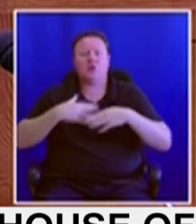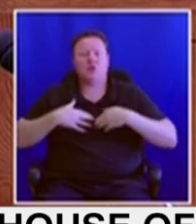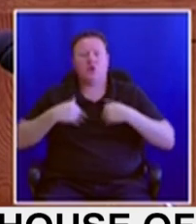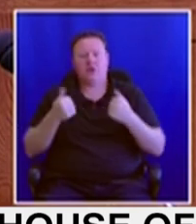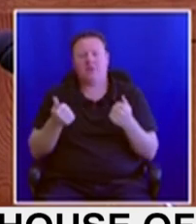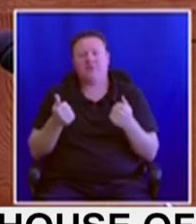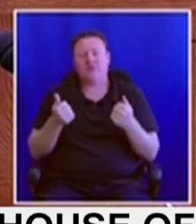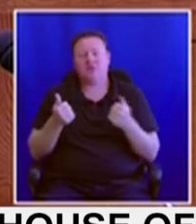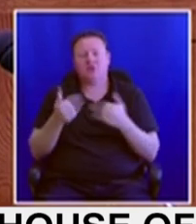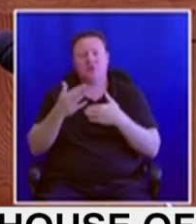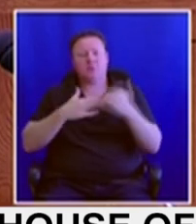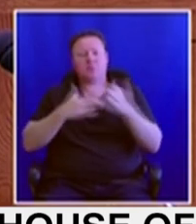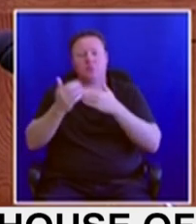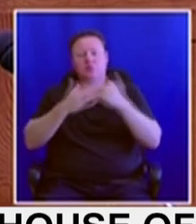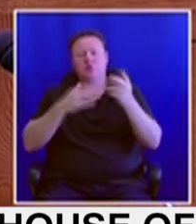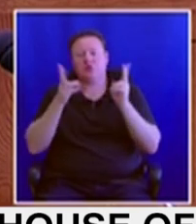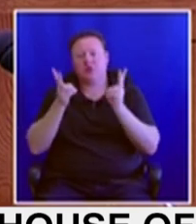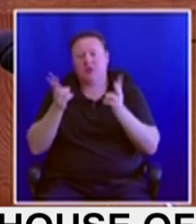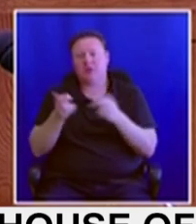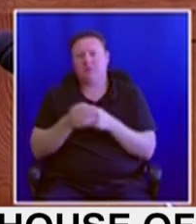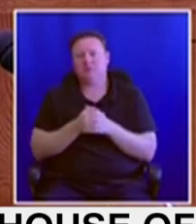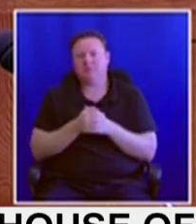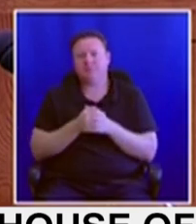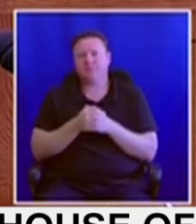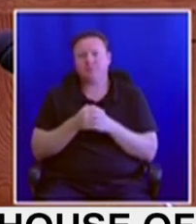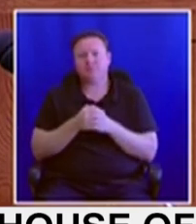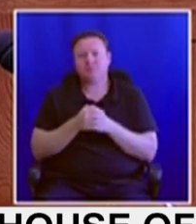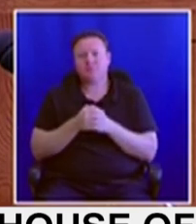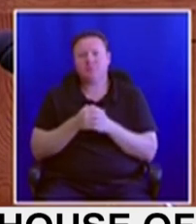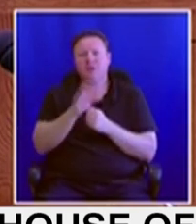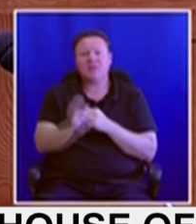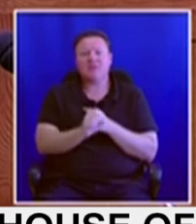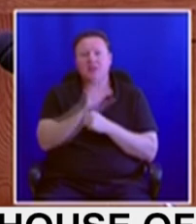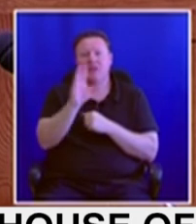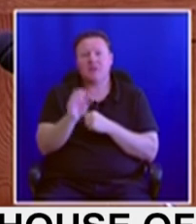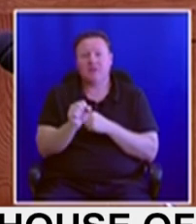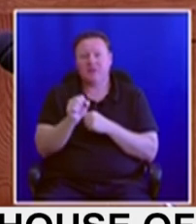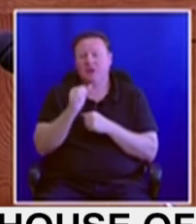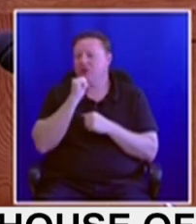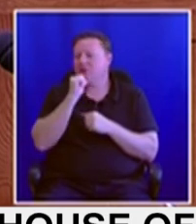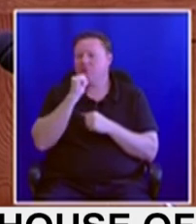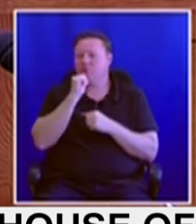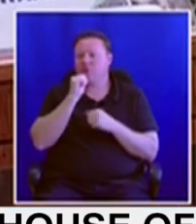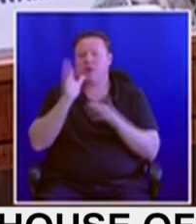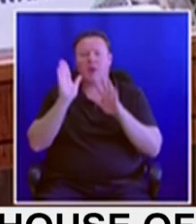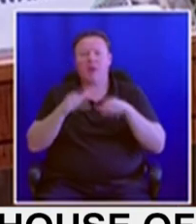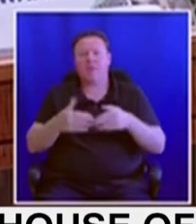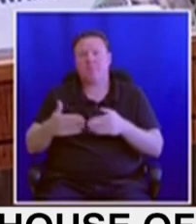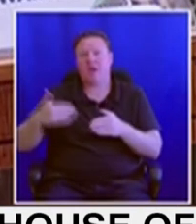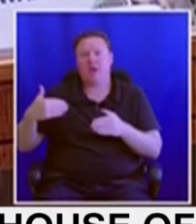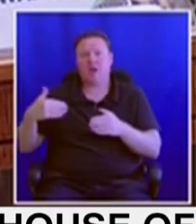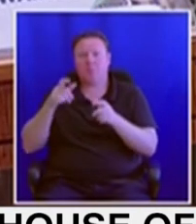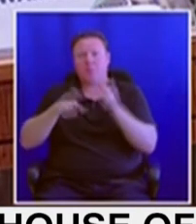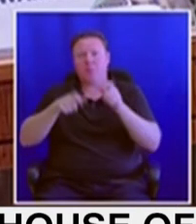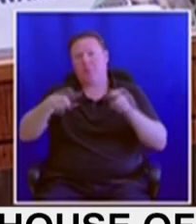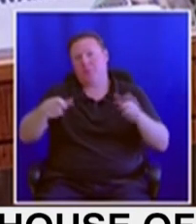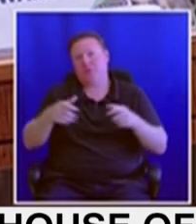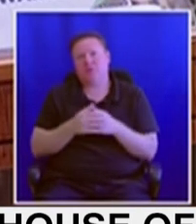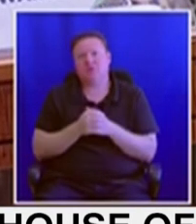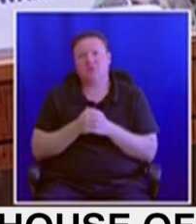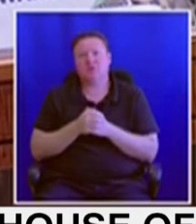and reconstruction and to build a South Africa that leaves no one behind. Over the